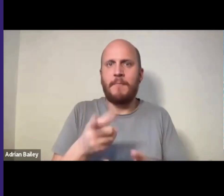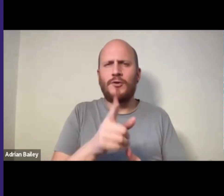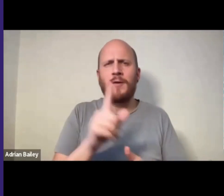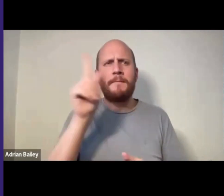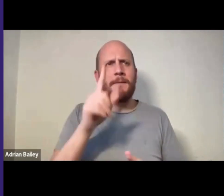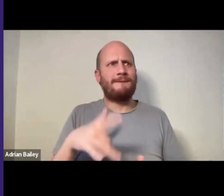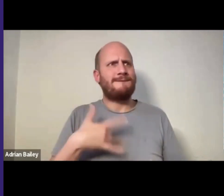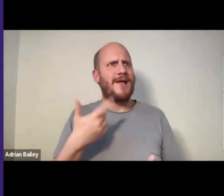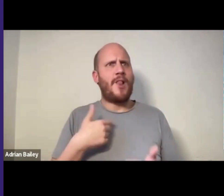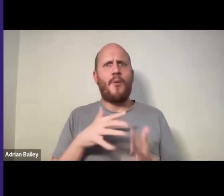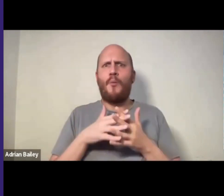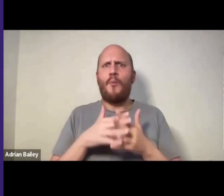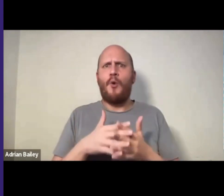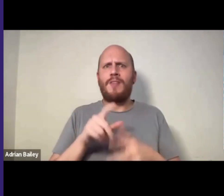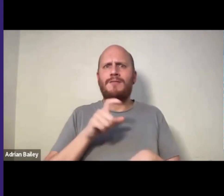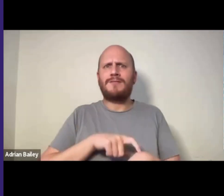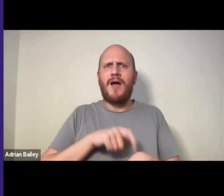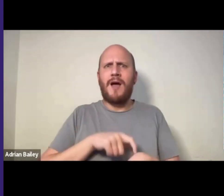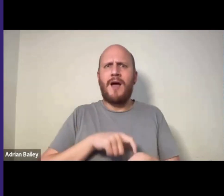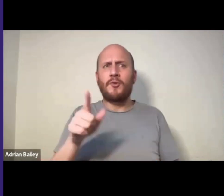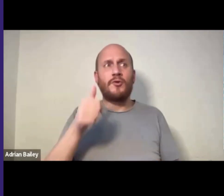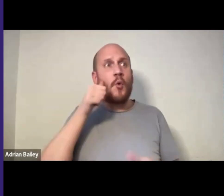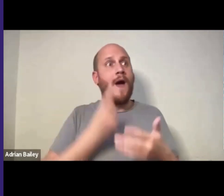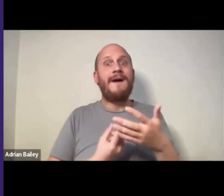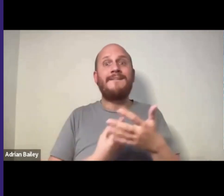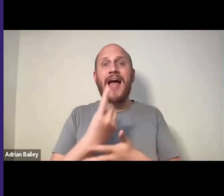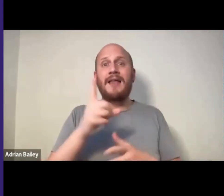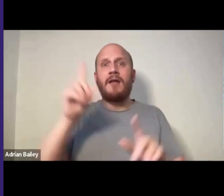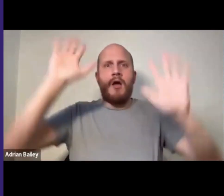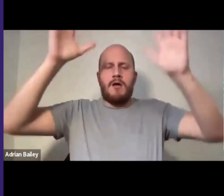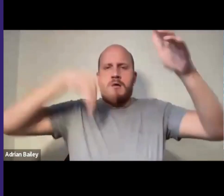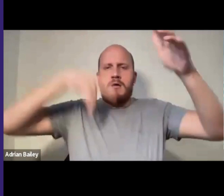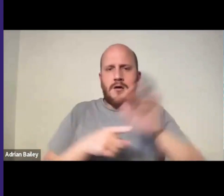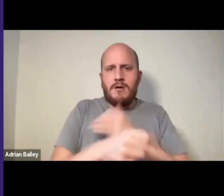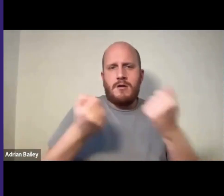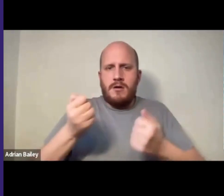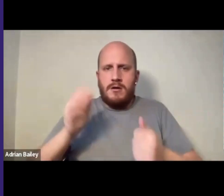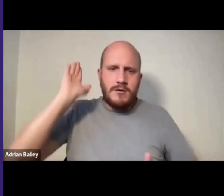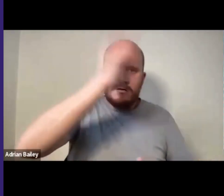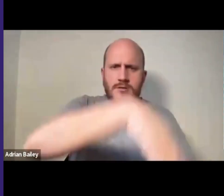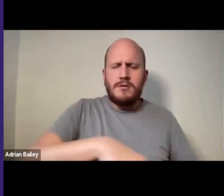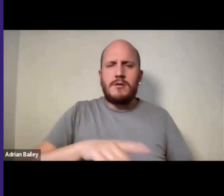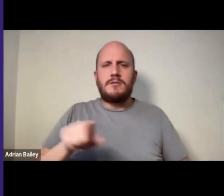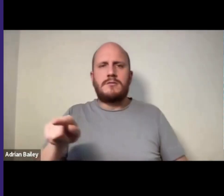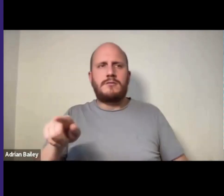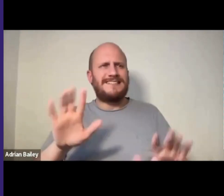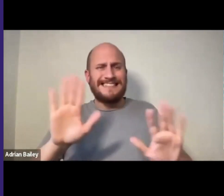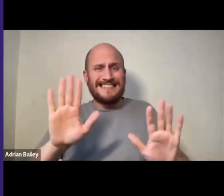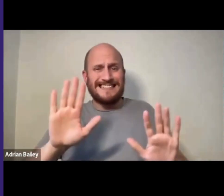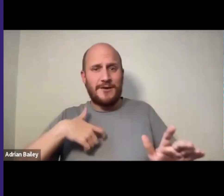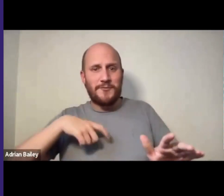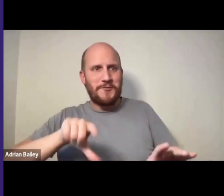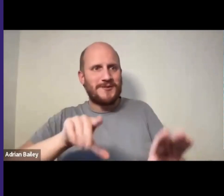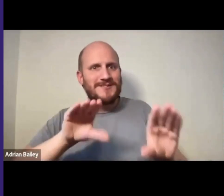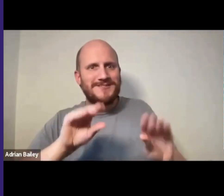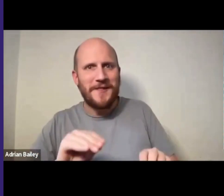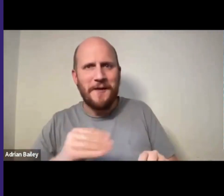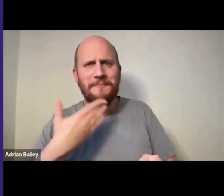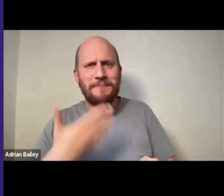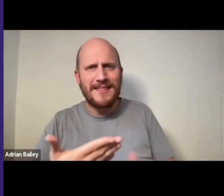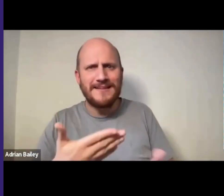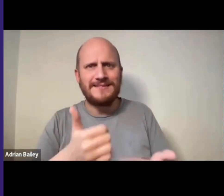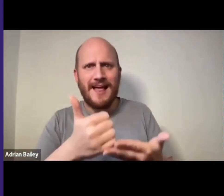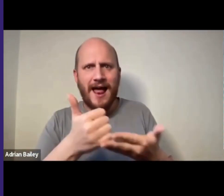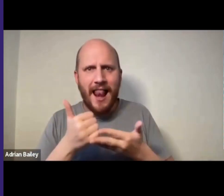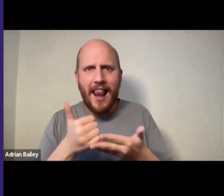their time, because a lot of people just want to run off after an event and we're like, no, wait, we need the evaluations. But then it's like, how do we actually convince them that this is really important? And